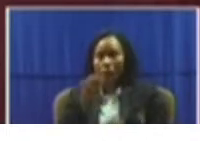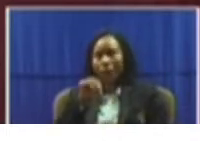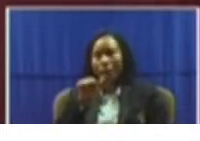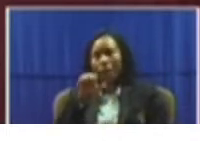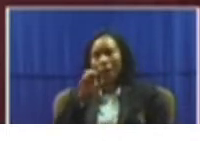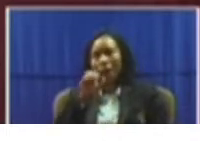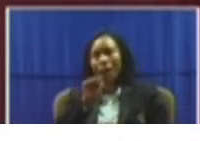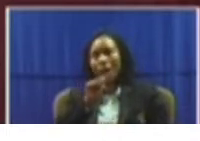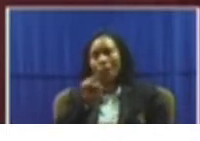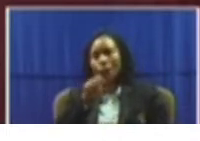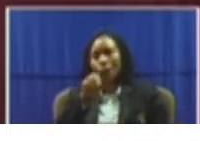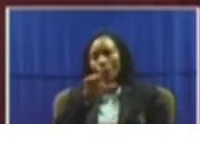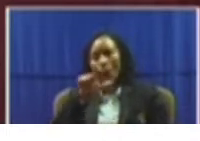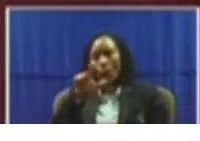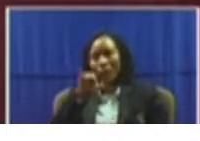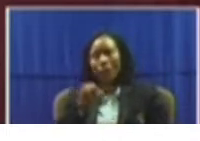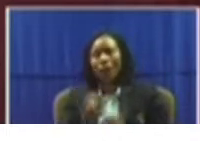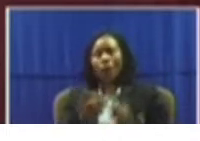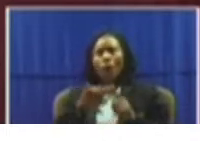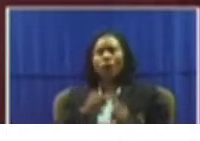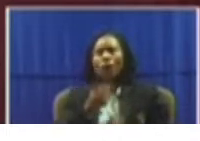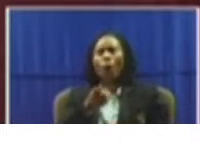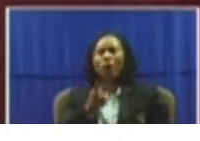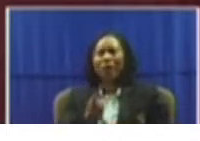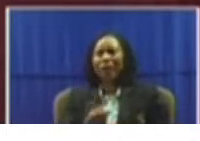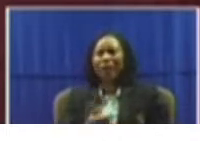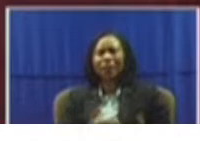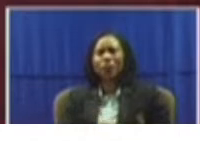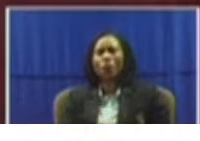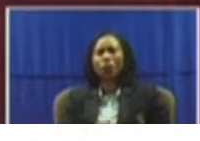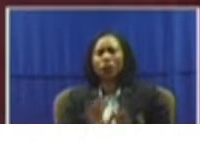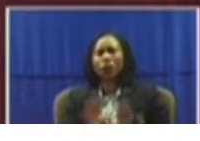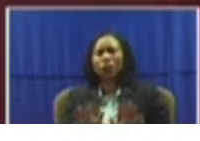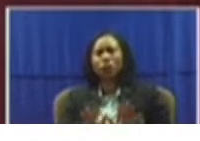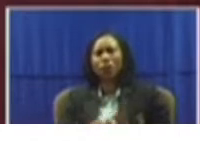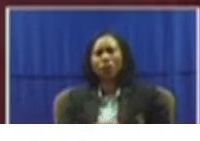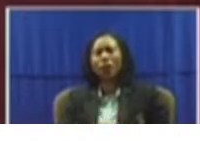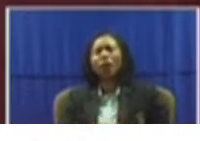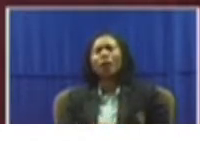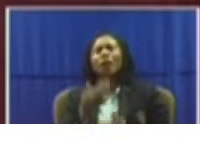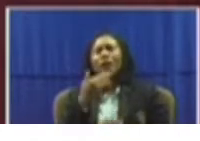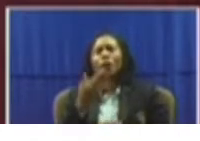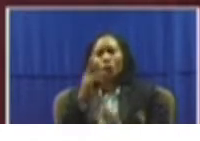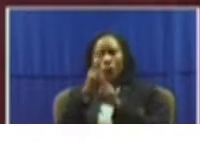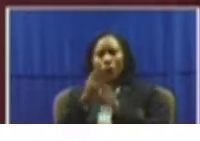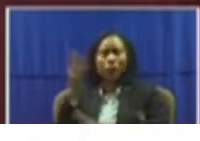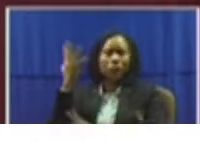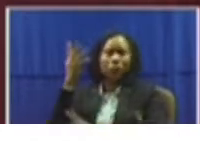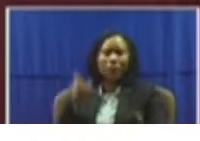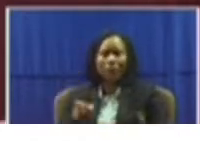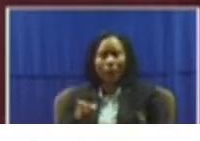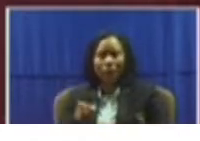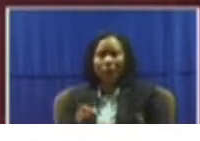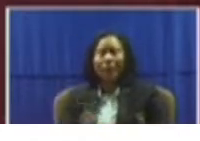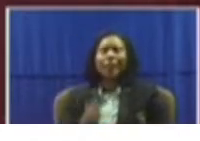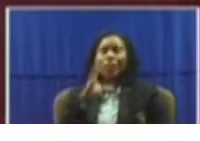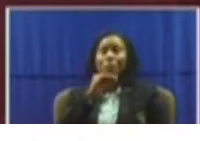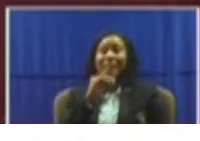order. Thank you, Honourable Speaker. The Speaker on the podium is